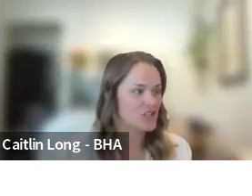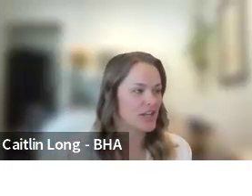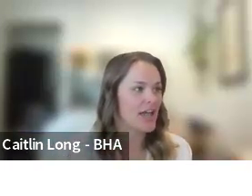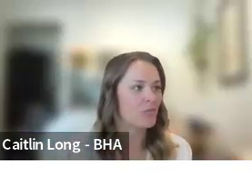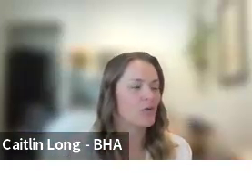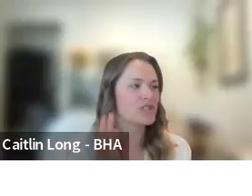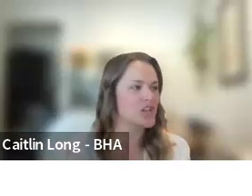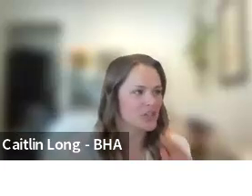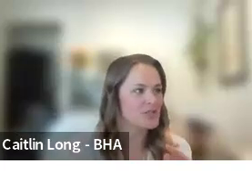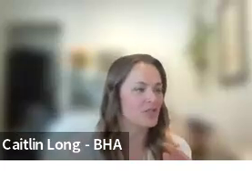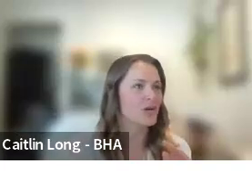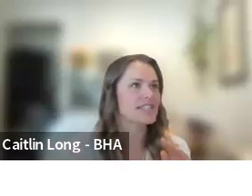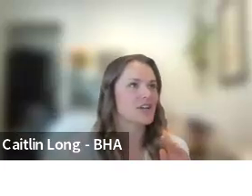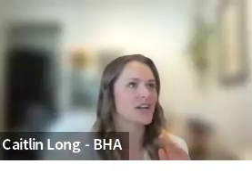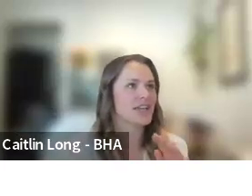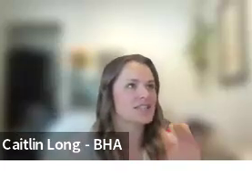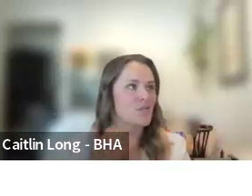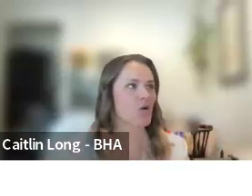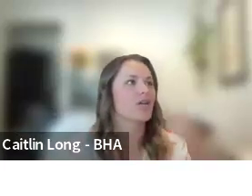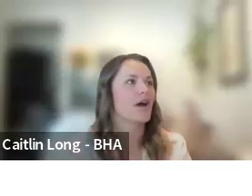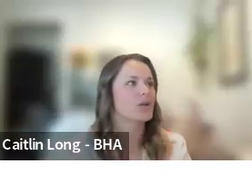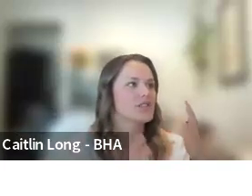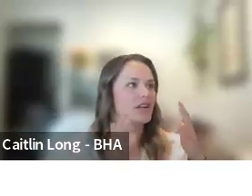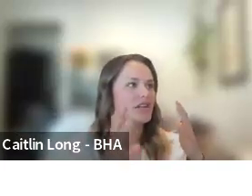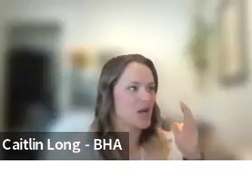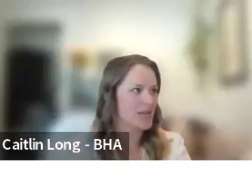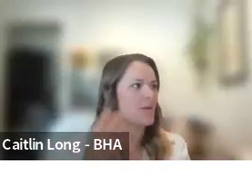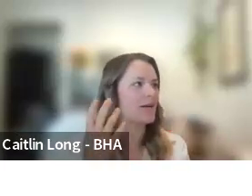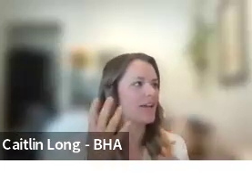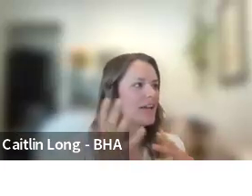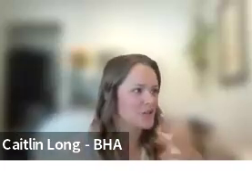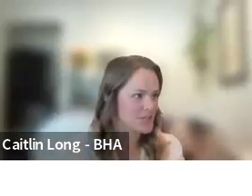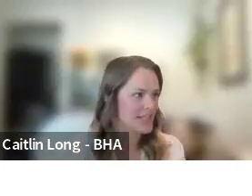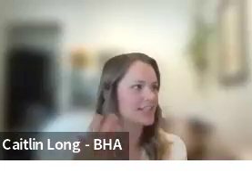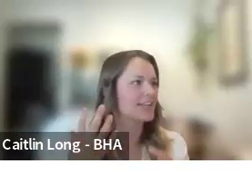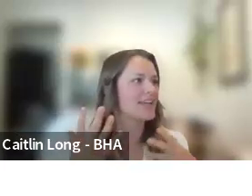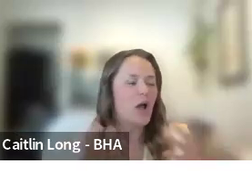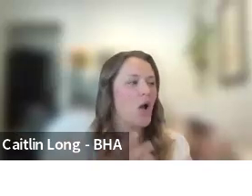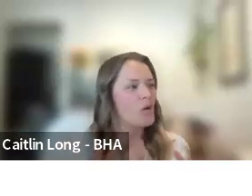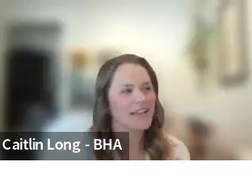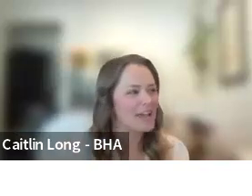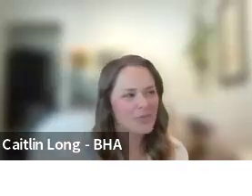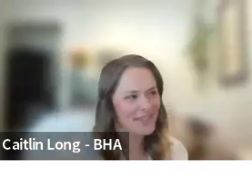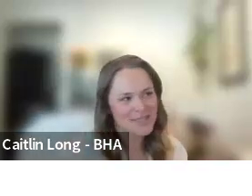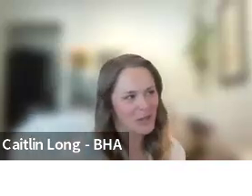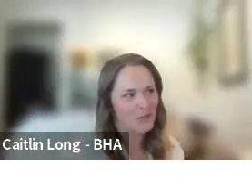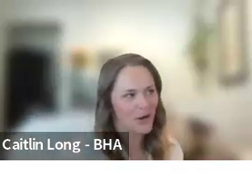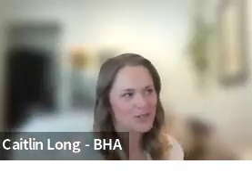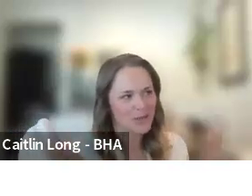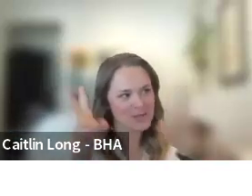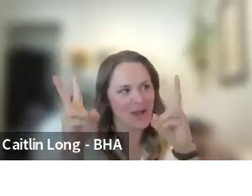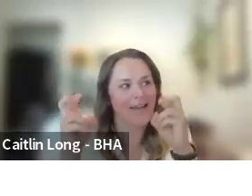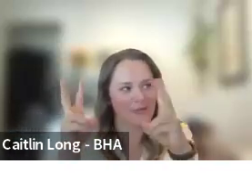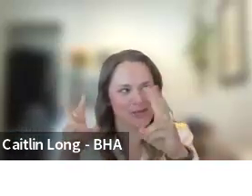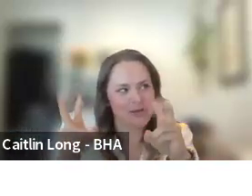not our intention. And when we started using the word standardized, the more that we started talking about it and understanding it, we're like, I don't think that's a good